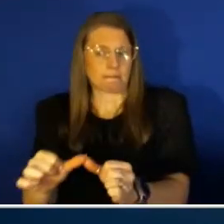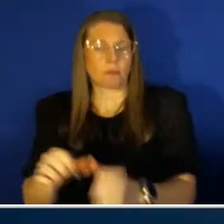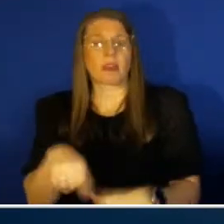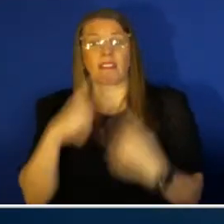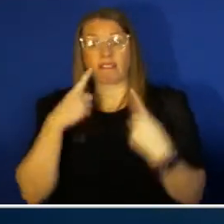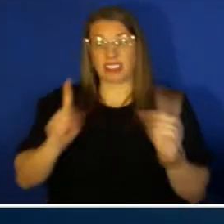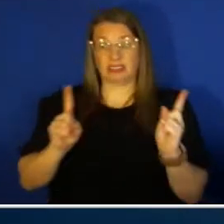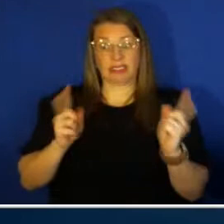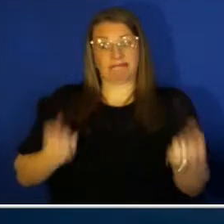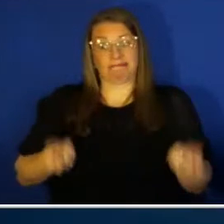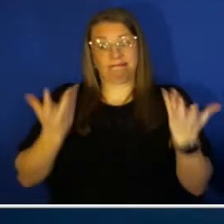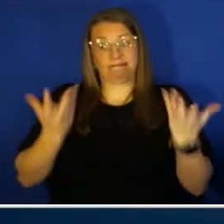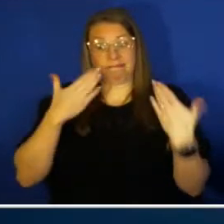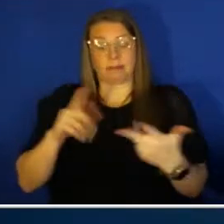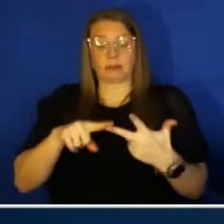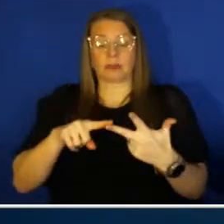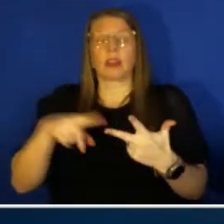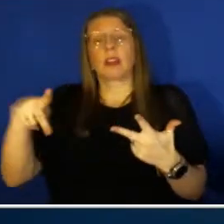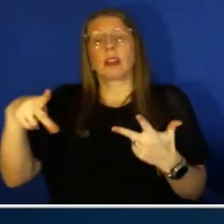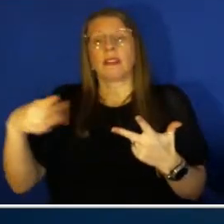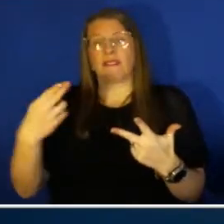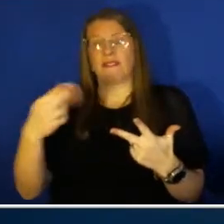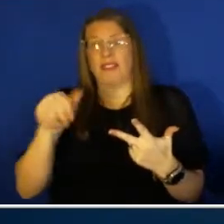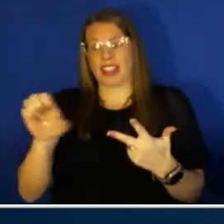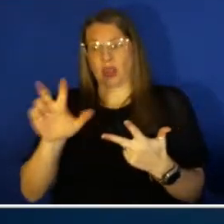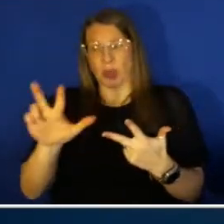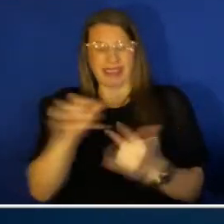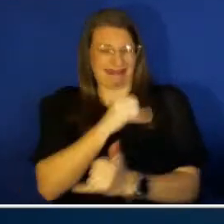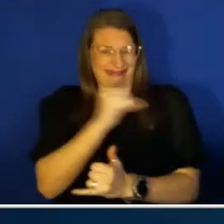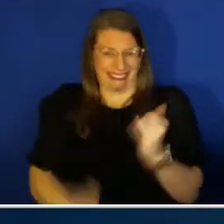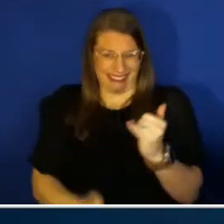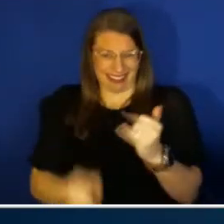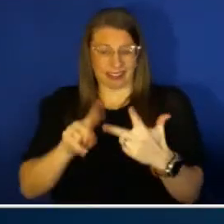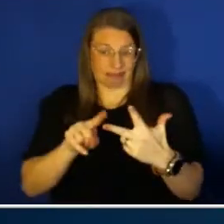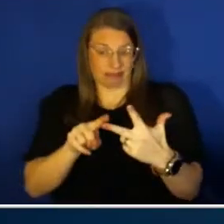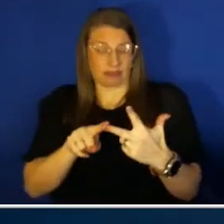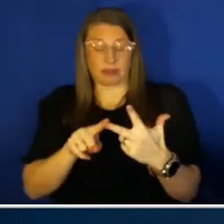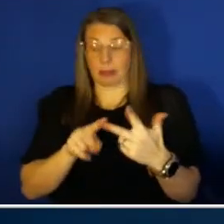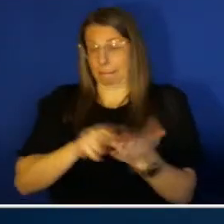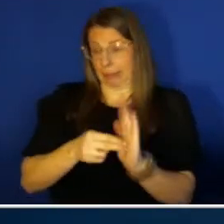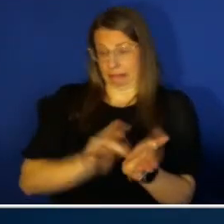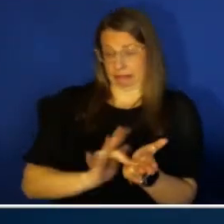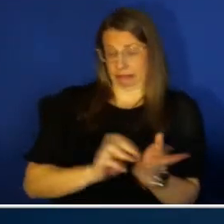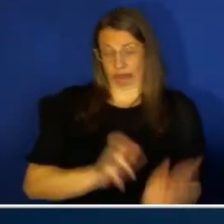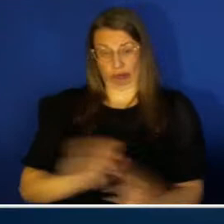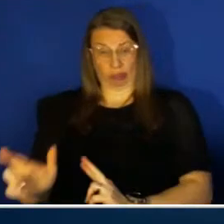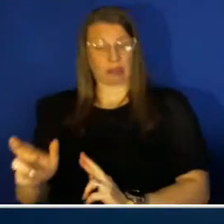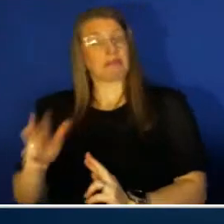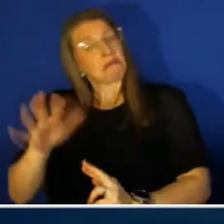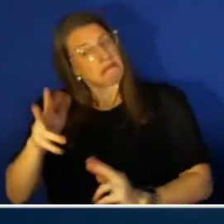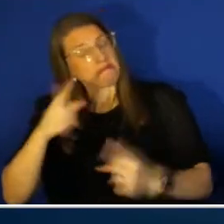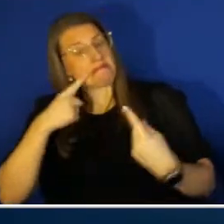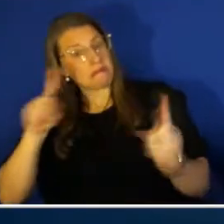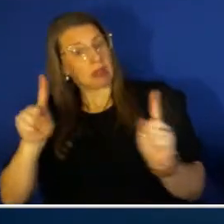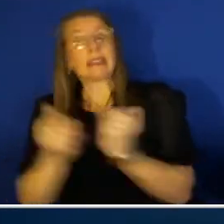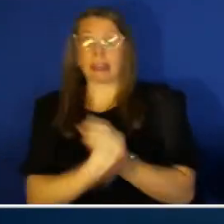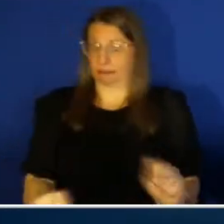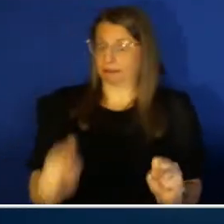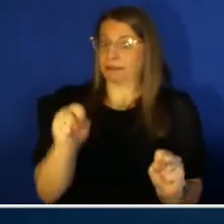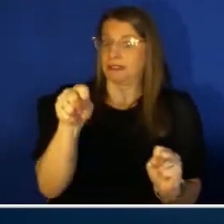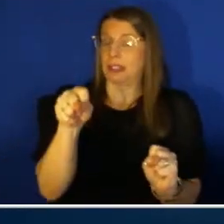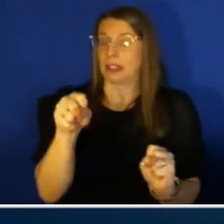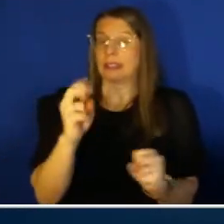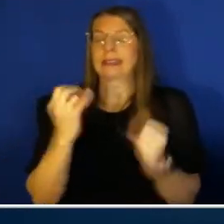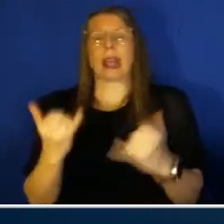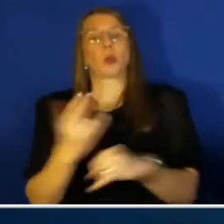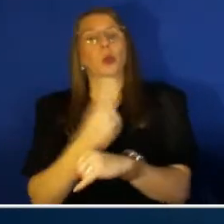And phase 3 often is the last phase, where now this drug is ready. It's shown to be kind of of effective and certainly safe. Now we're using